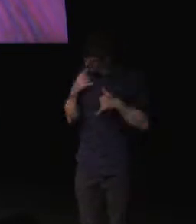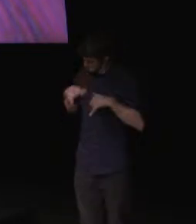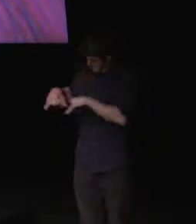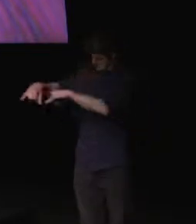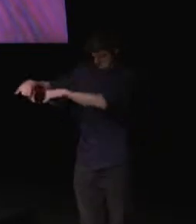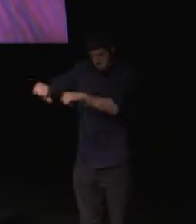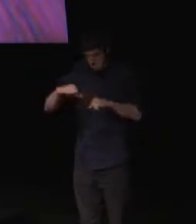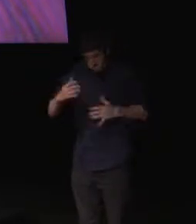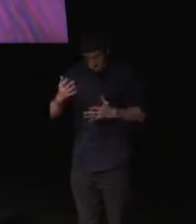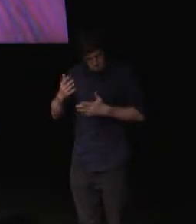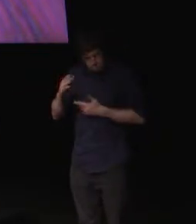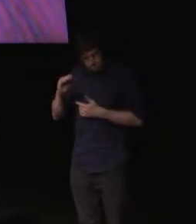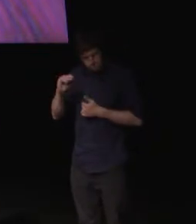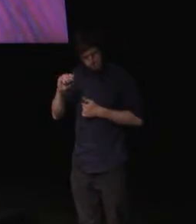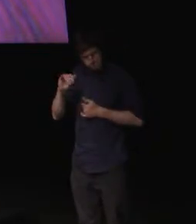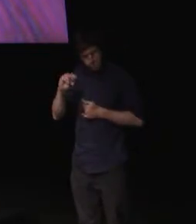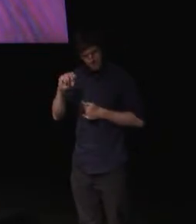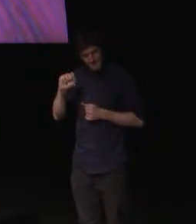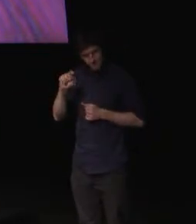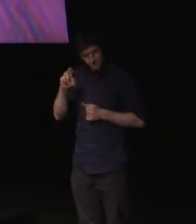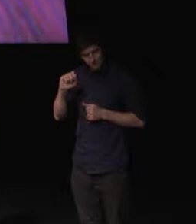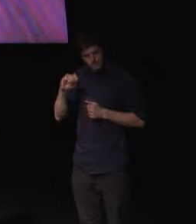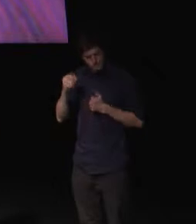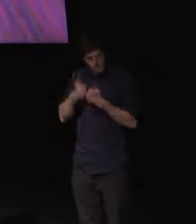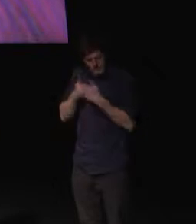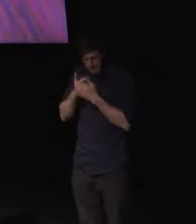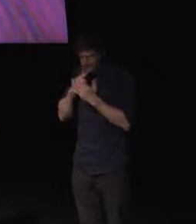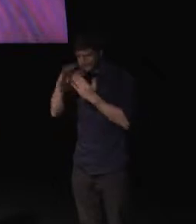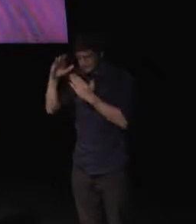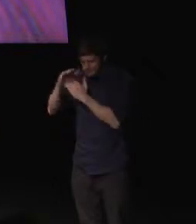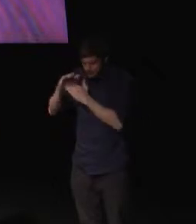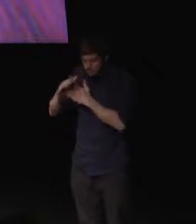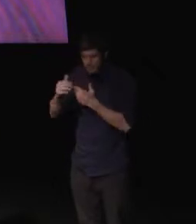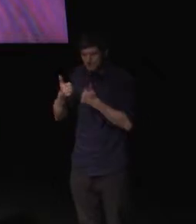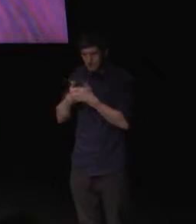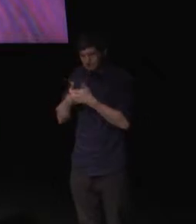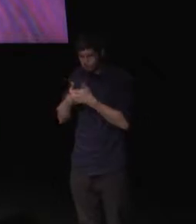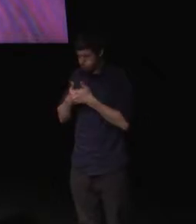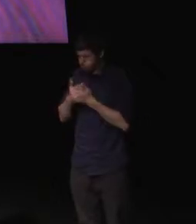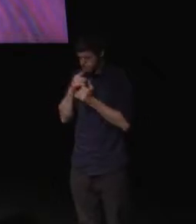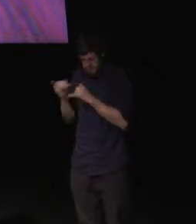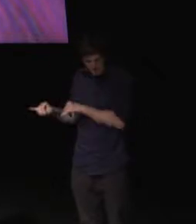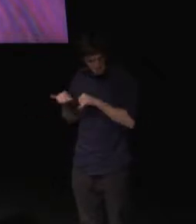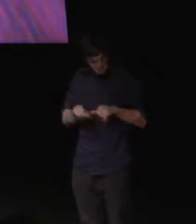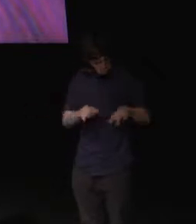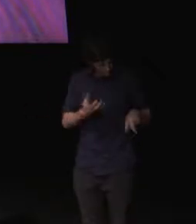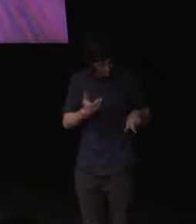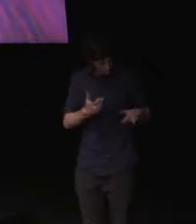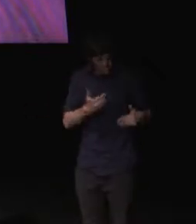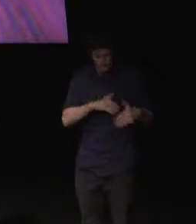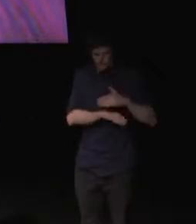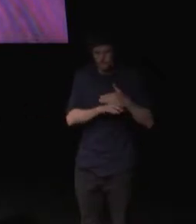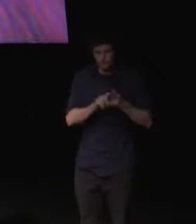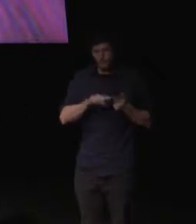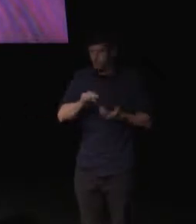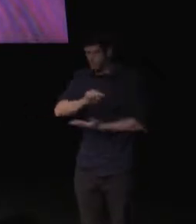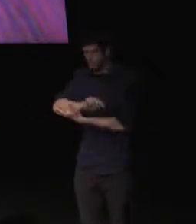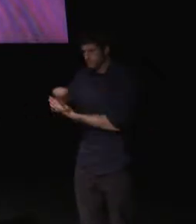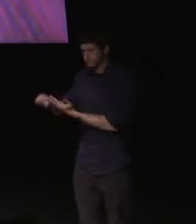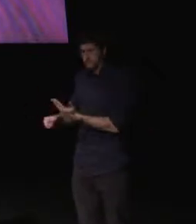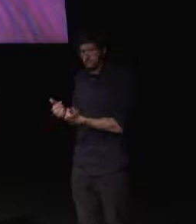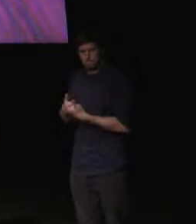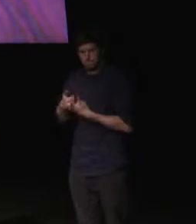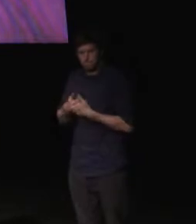to. All the big titles out there, they want those games to be obviously just as accessible to them as other